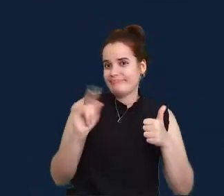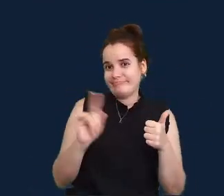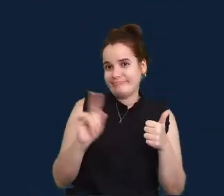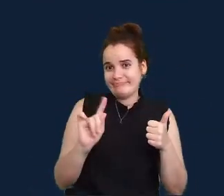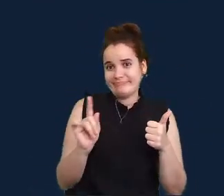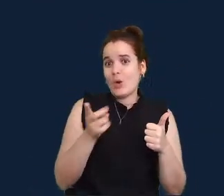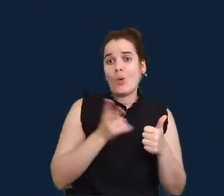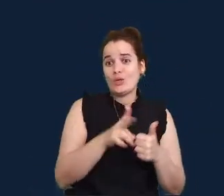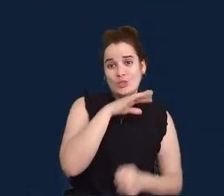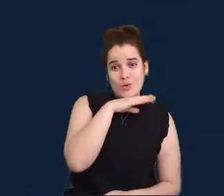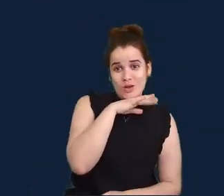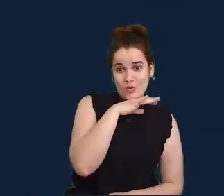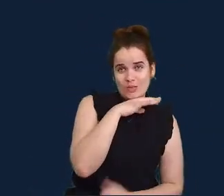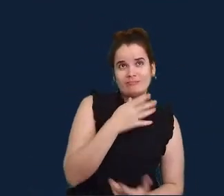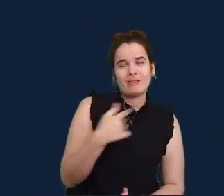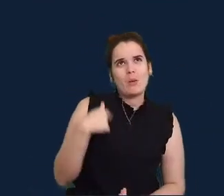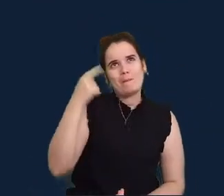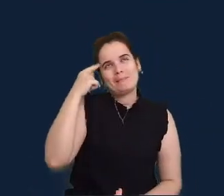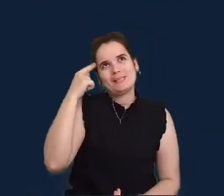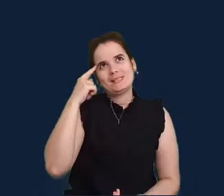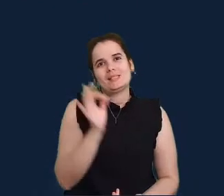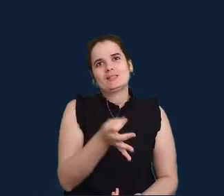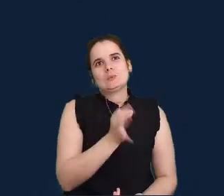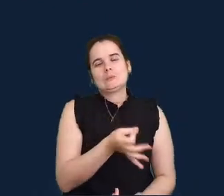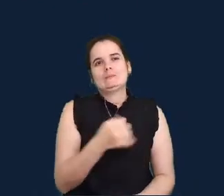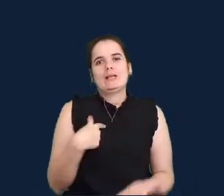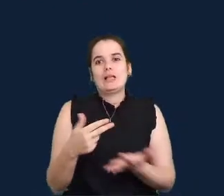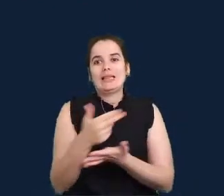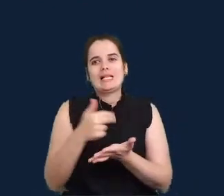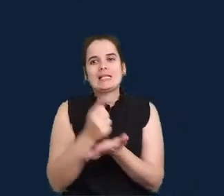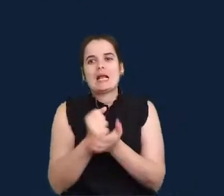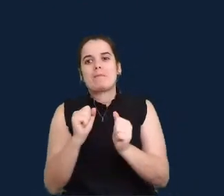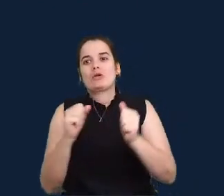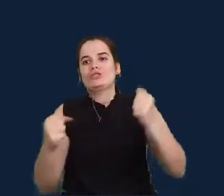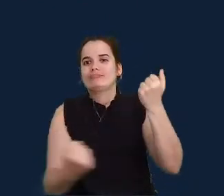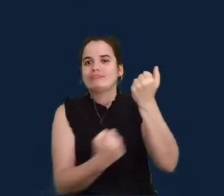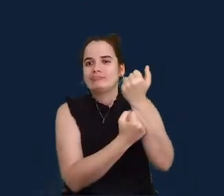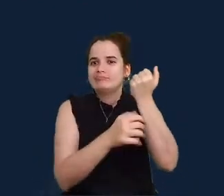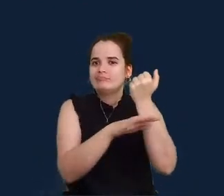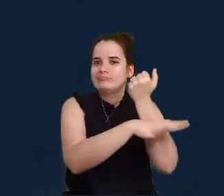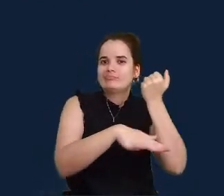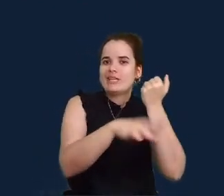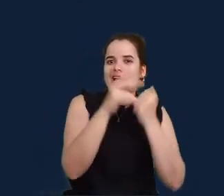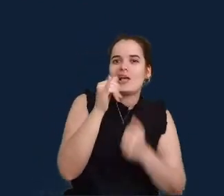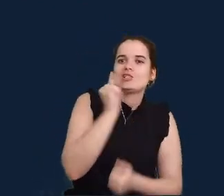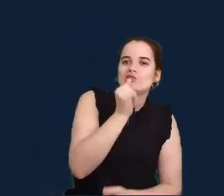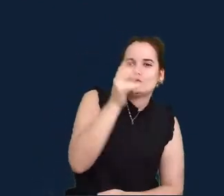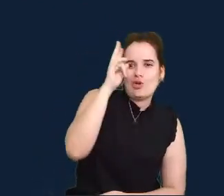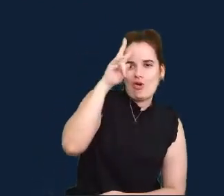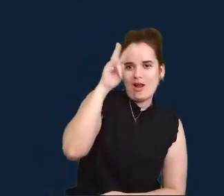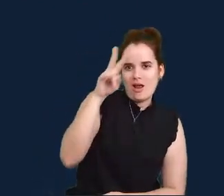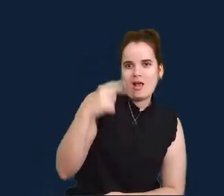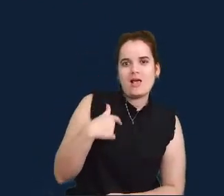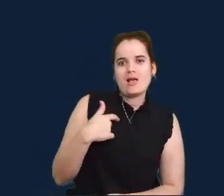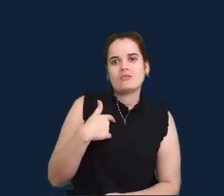about when I first started knowing about data-driven journalism, I always